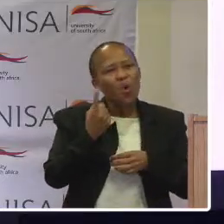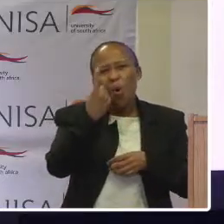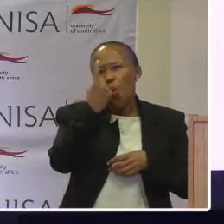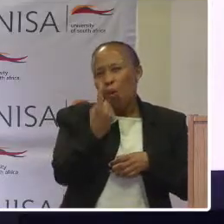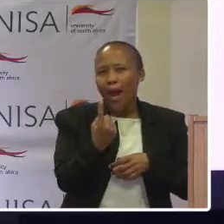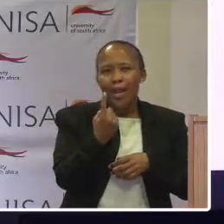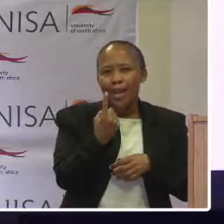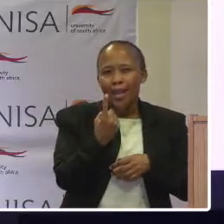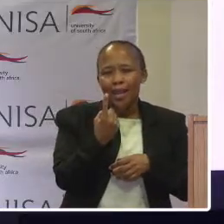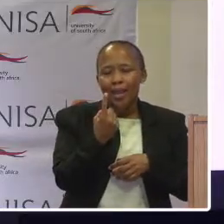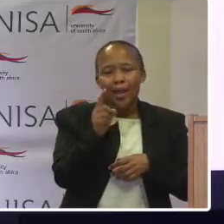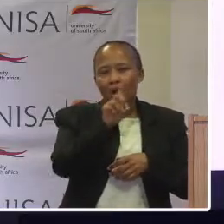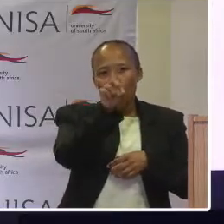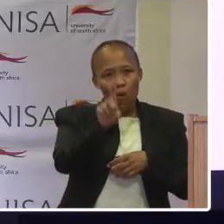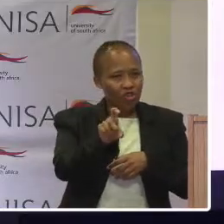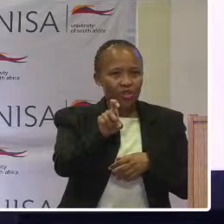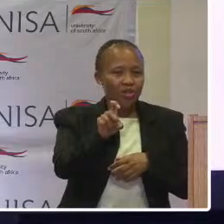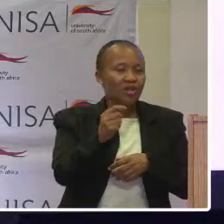one problem.